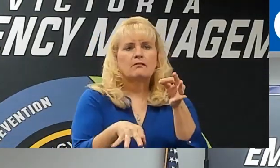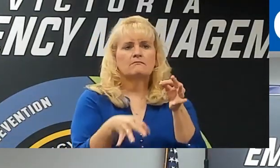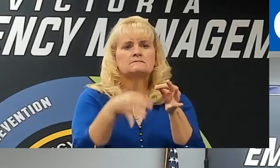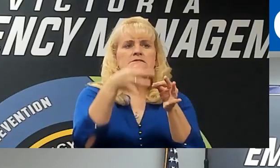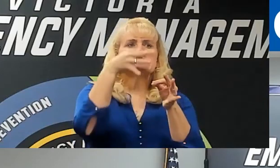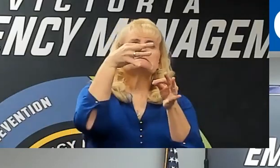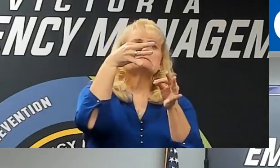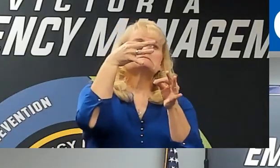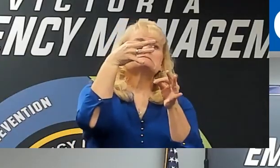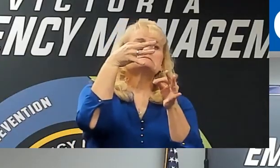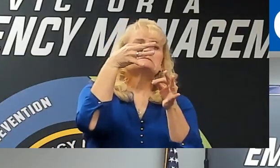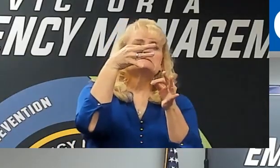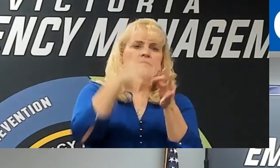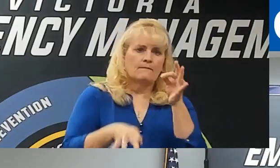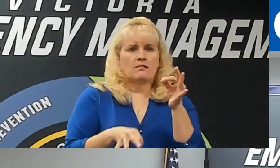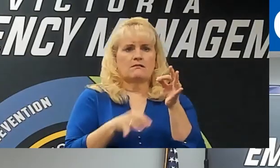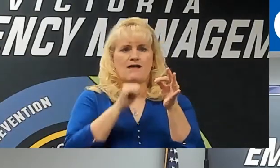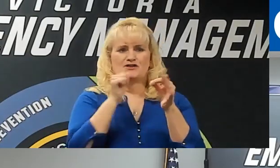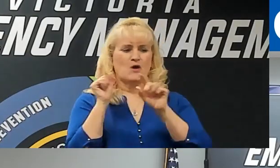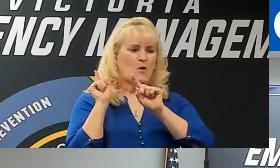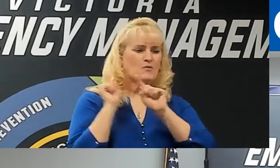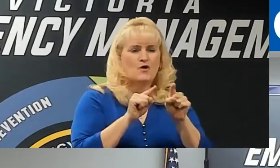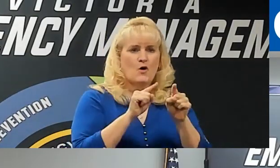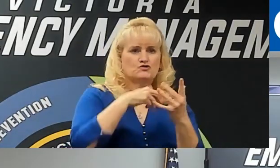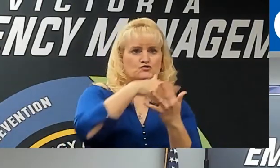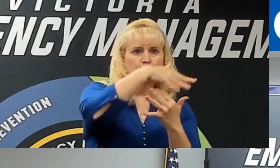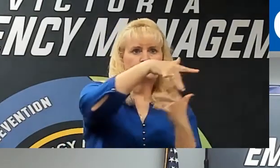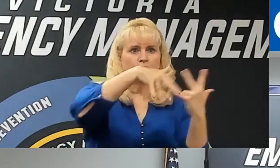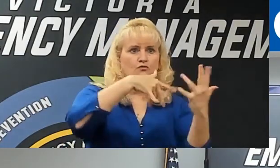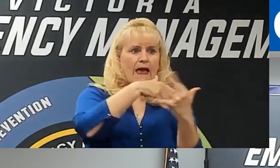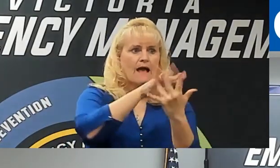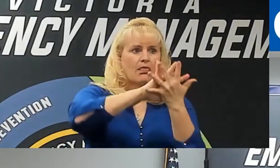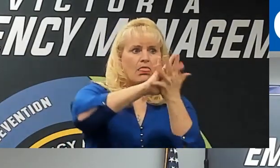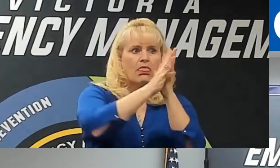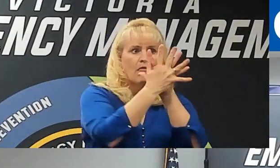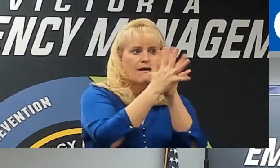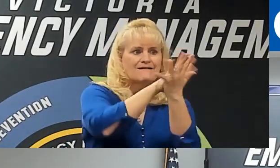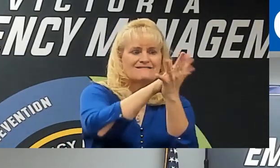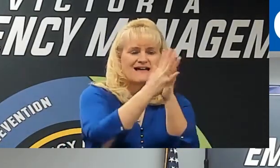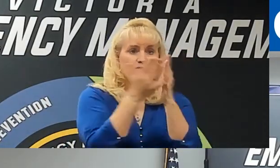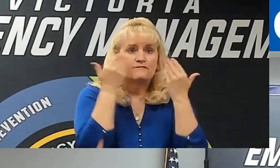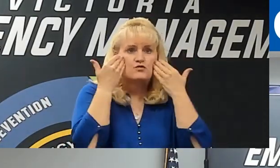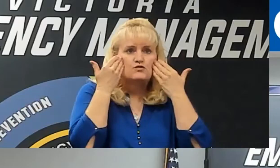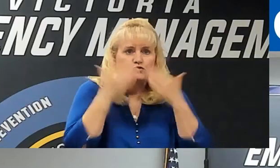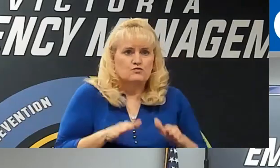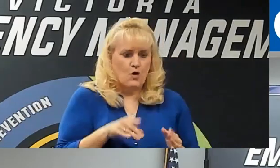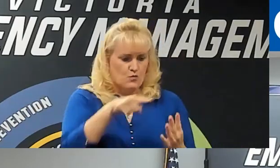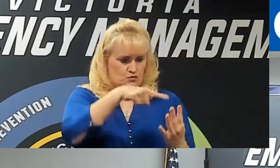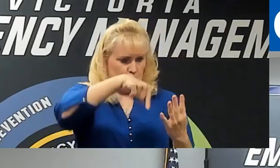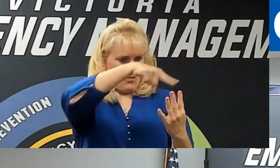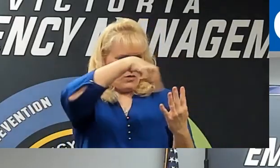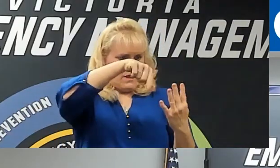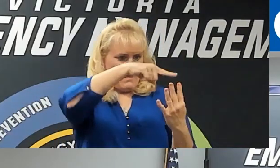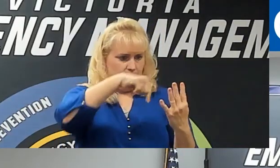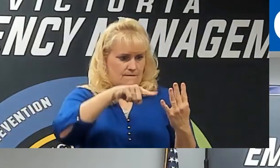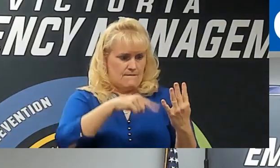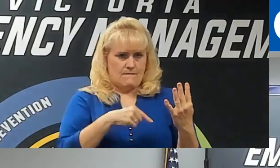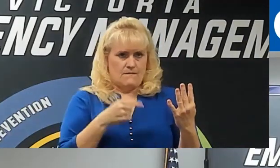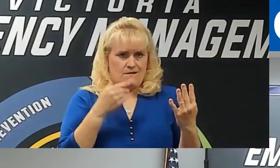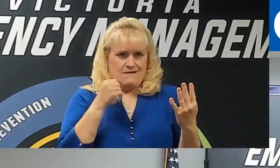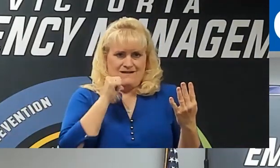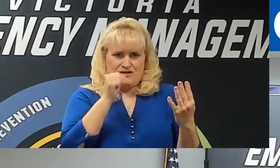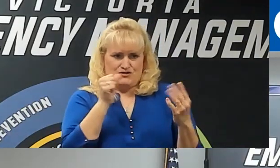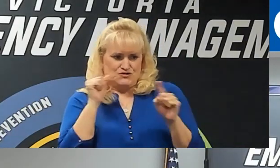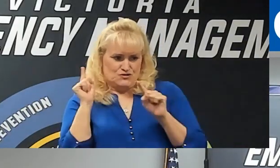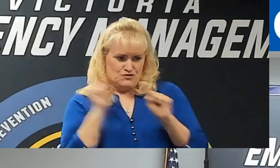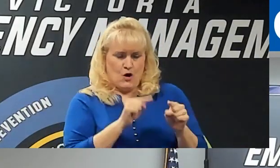simple. Don't go in a crowd of people and get close to them if you don't know who they are. Even if you do know who they are, don't go in a crowd